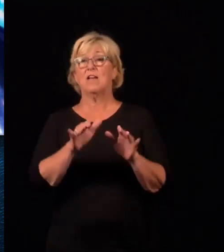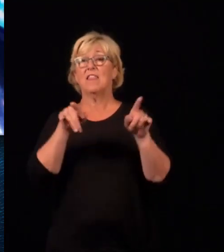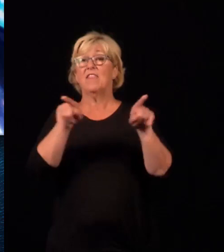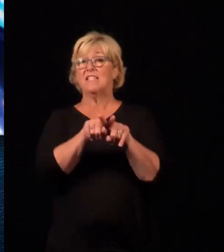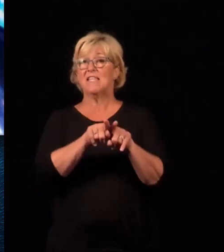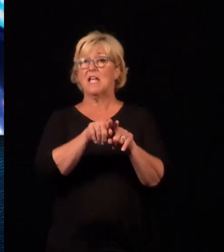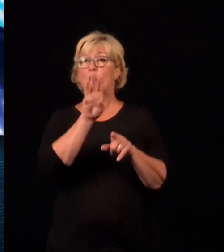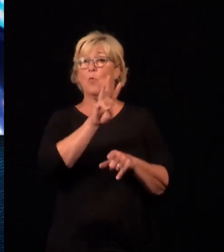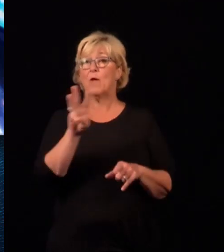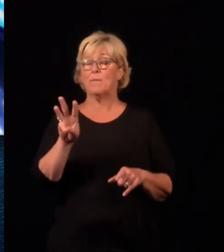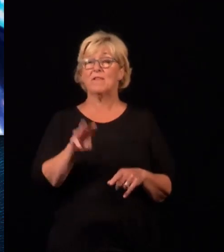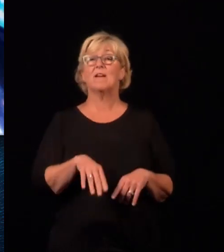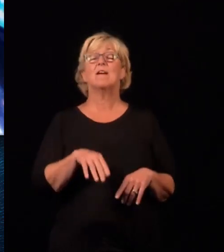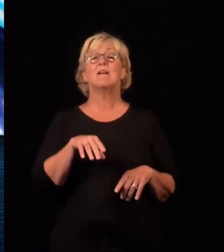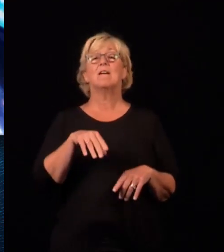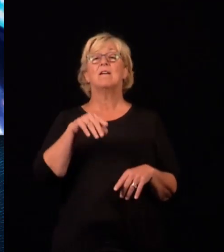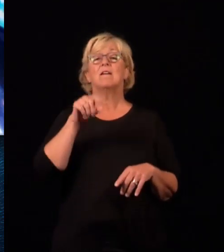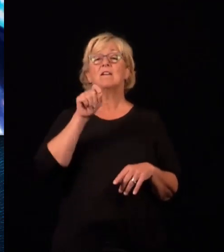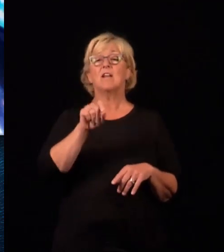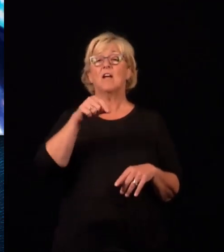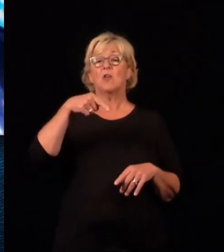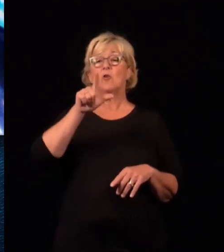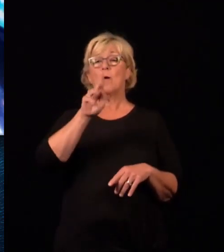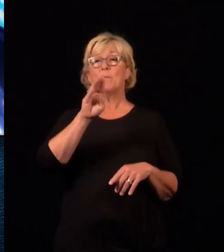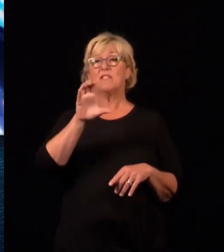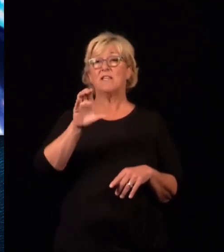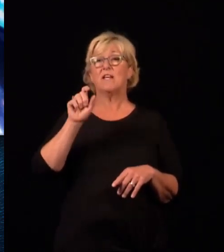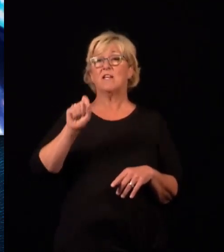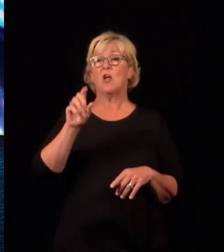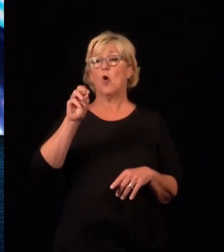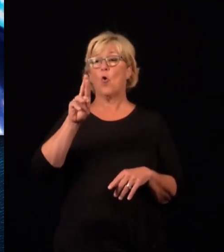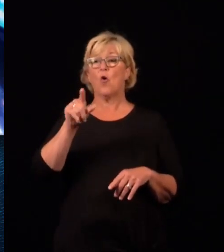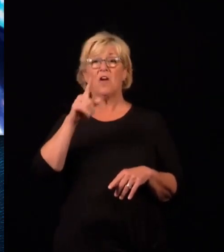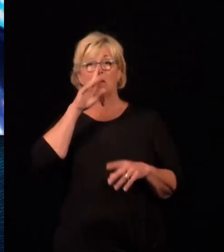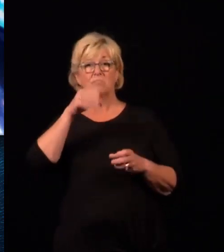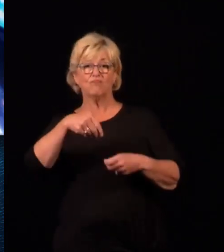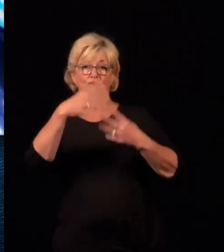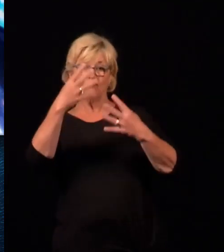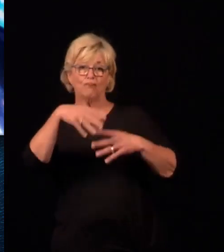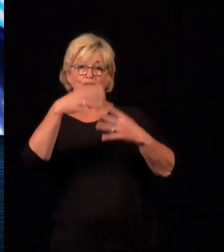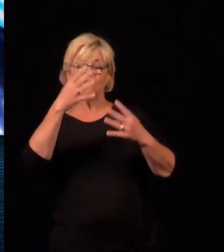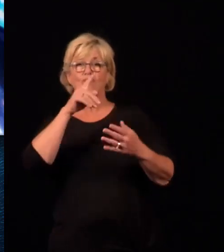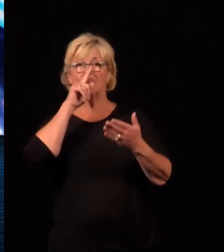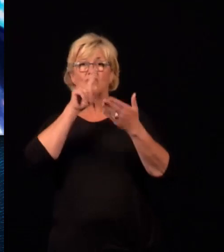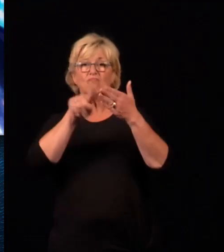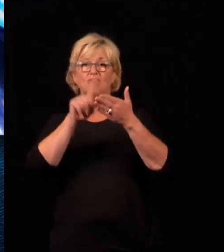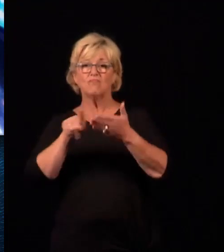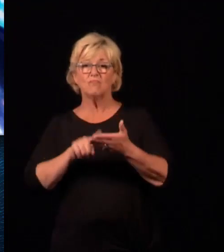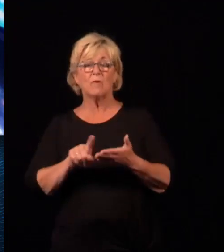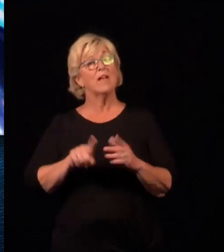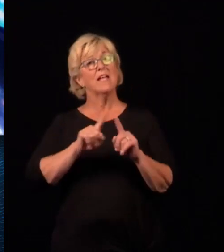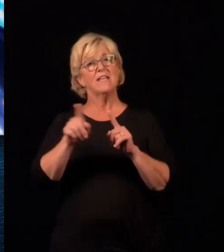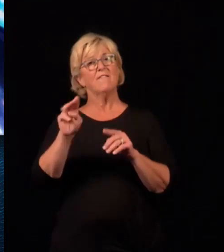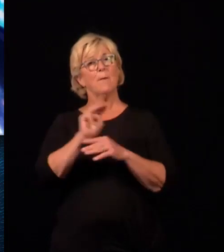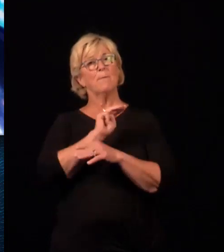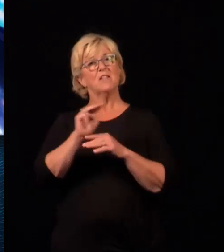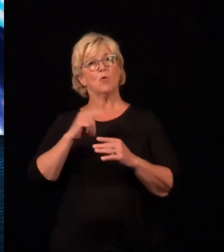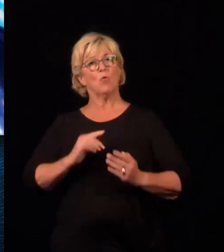website, qlbc.org, and click around it, you know, and search the various ministries that we